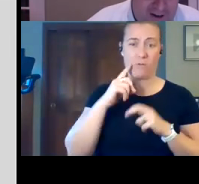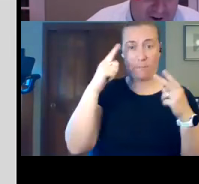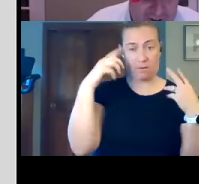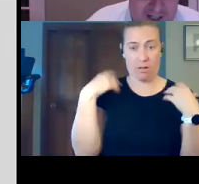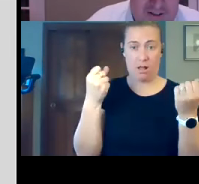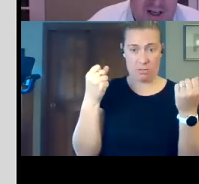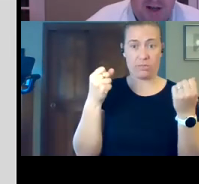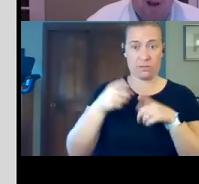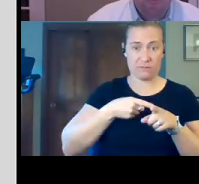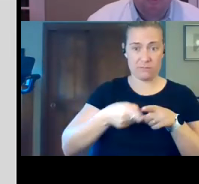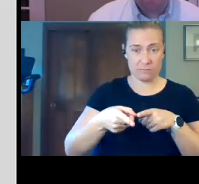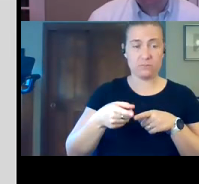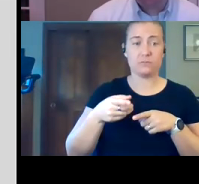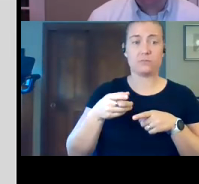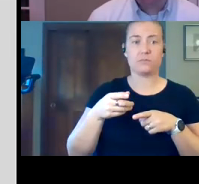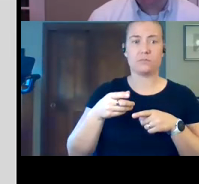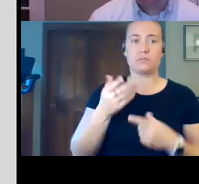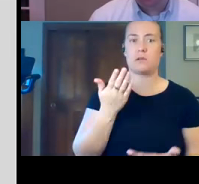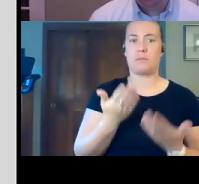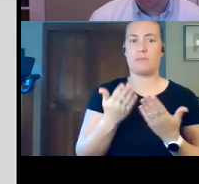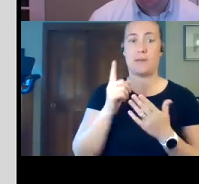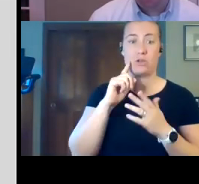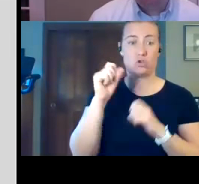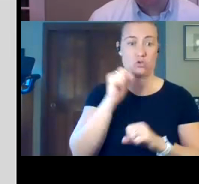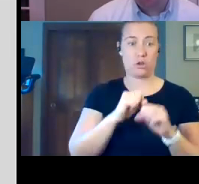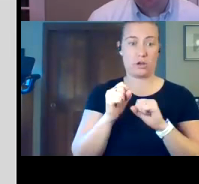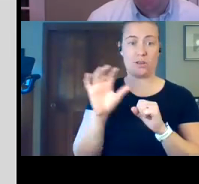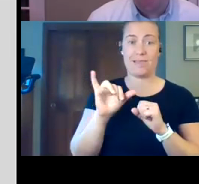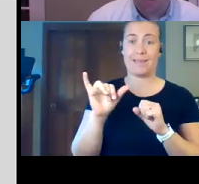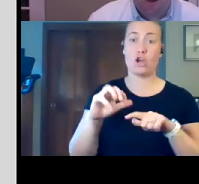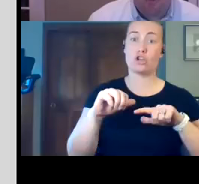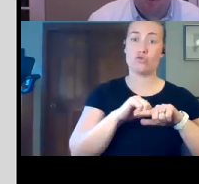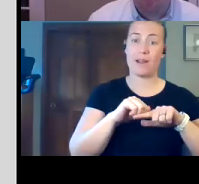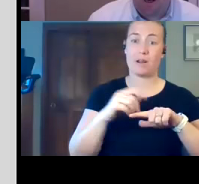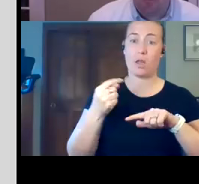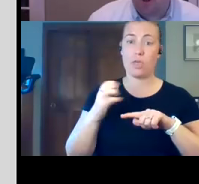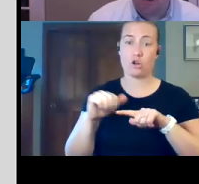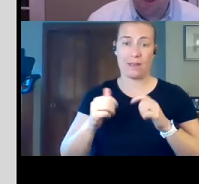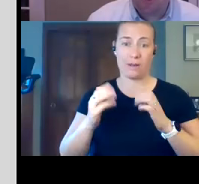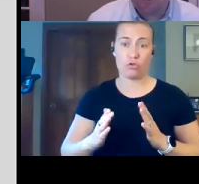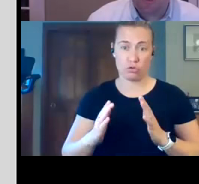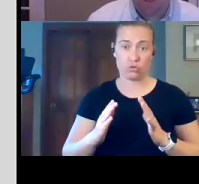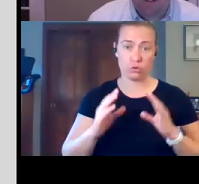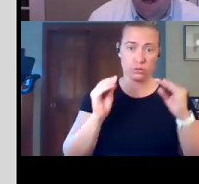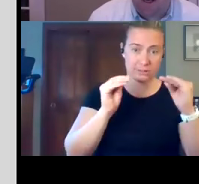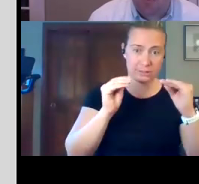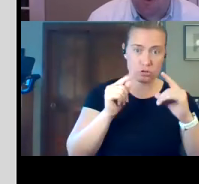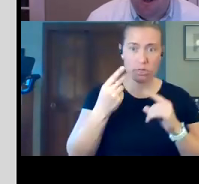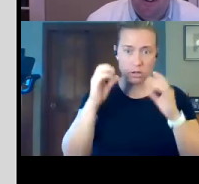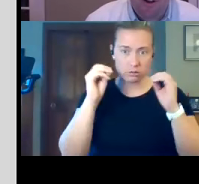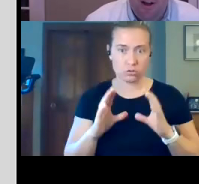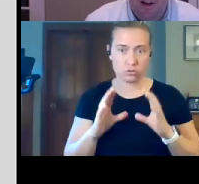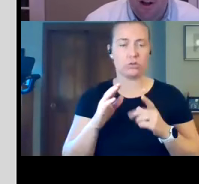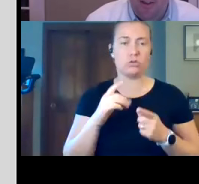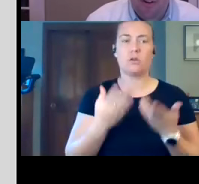variety of other settings, it might be that a strategy such as train the trainer operates by providing more continuous on-site